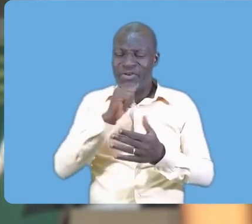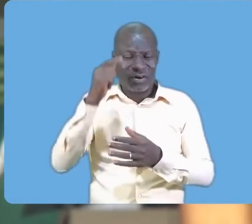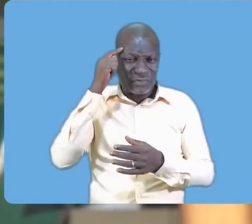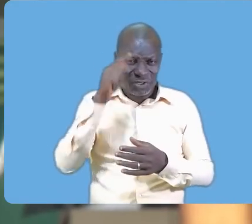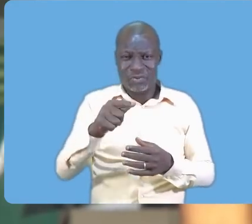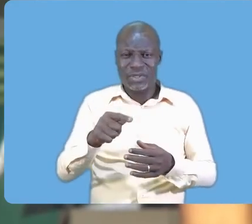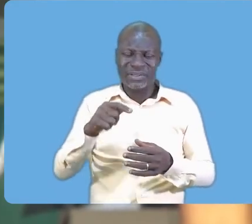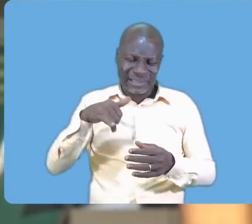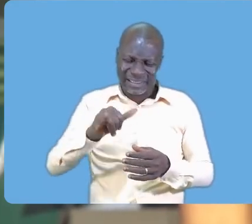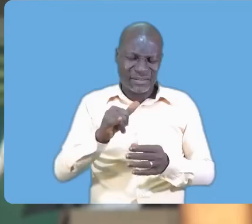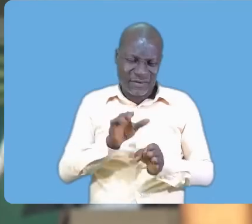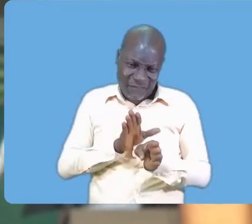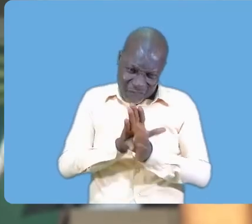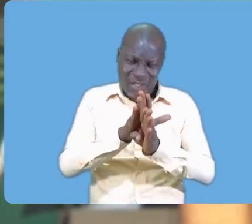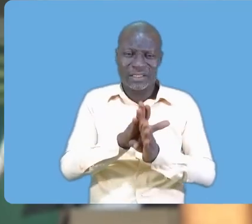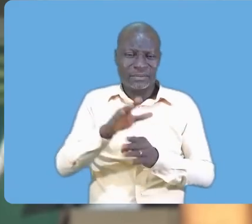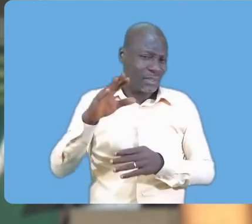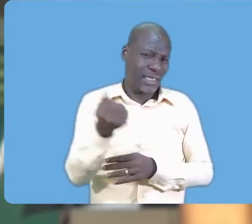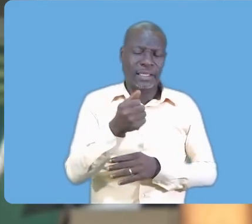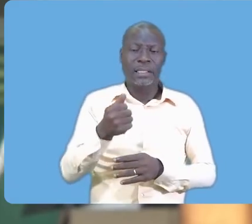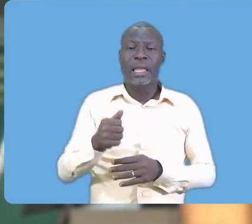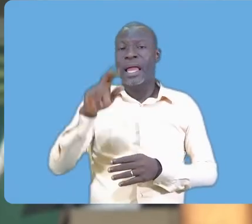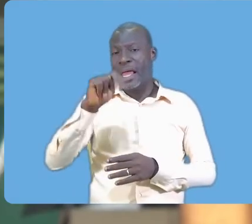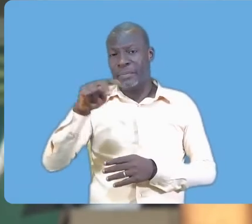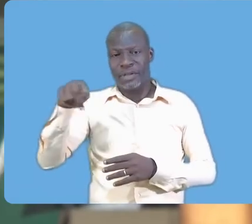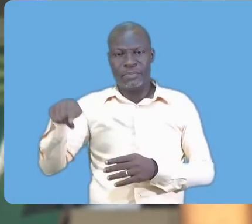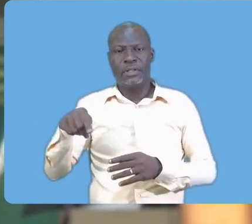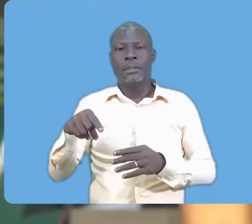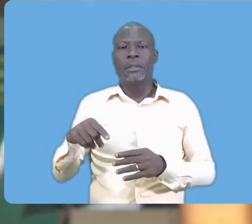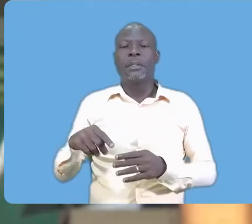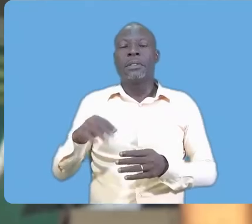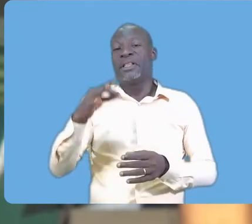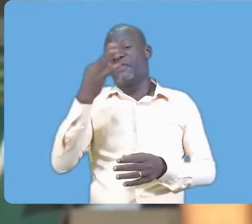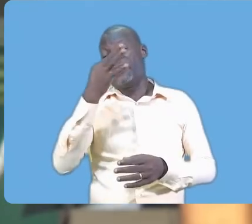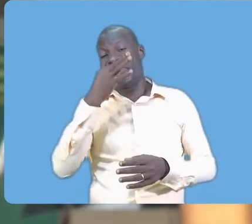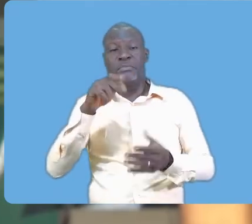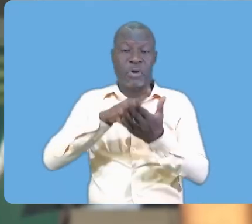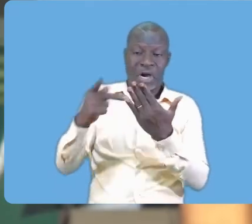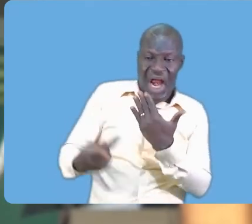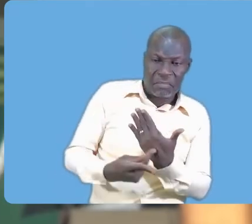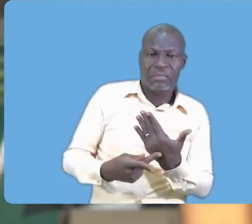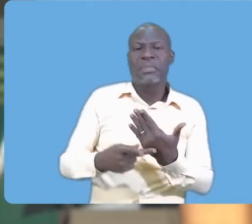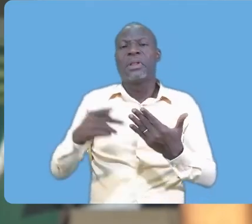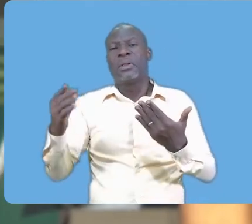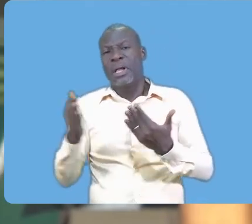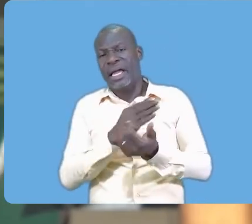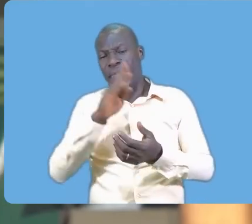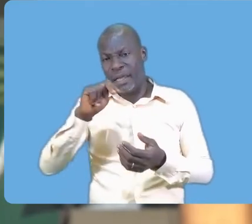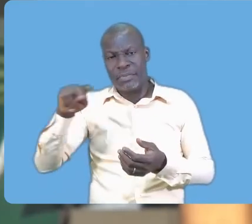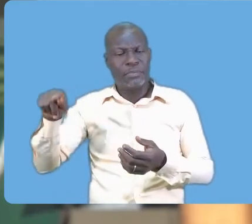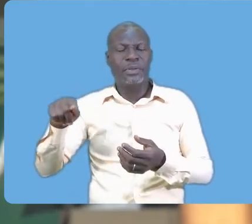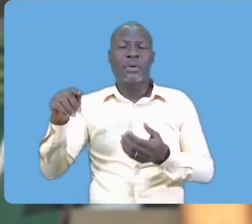India. NDC was so at just na ban aba feeding program on the behyane nsa MPP e was